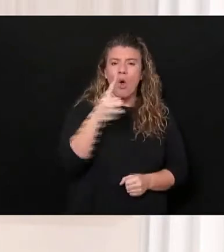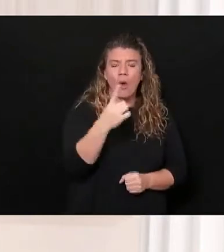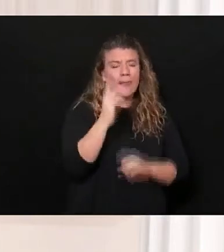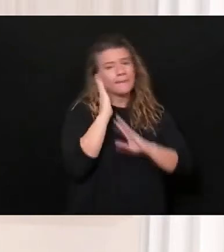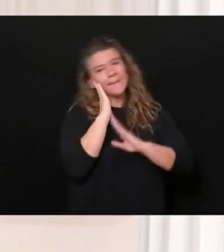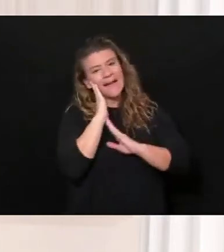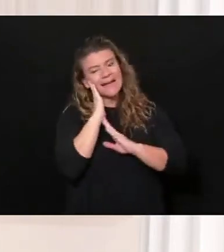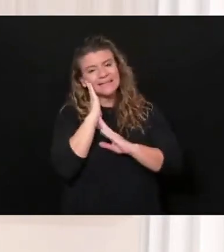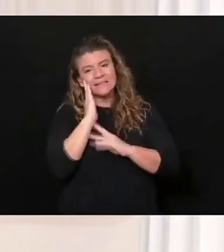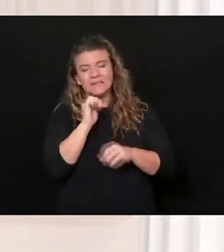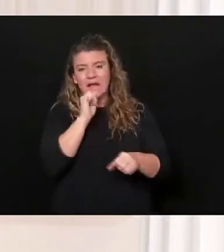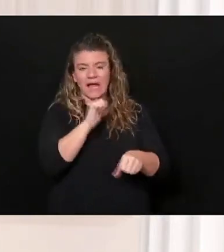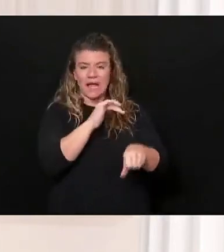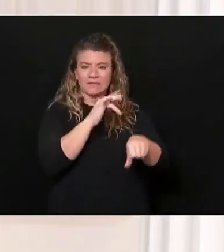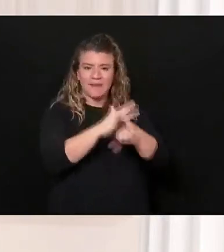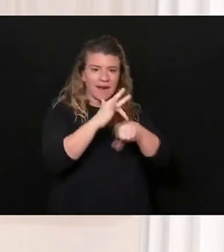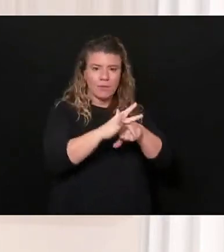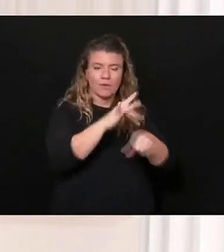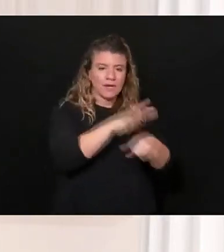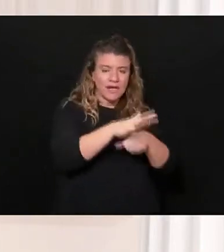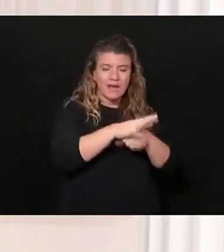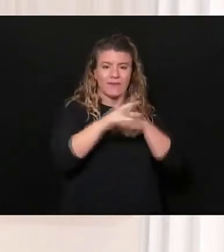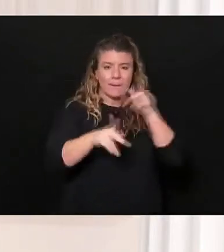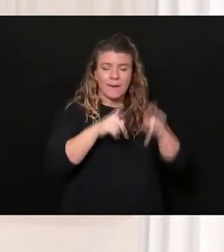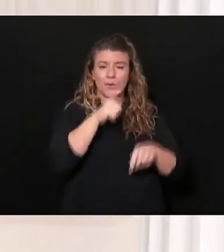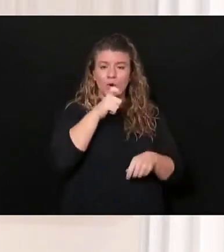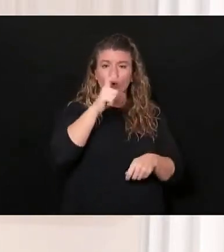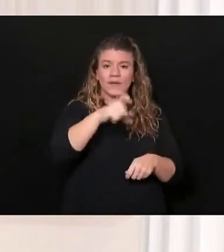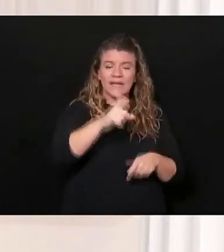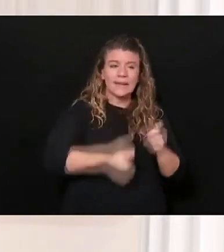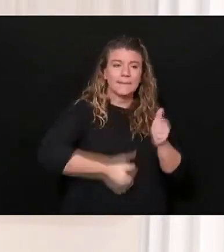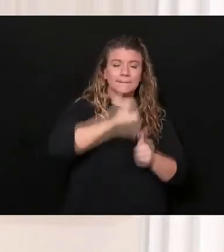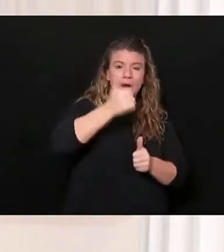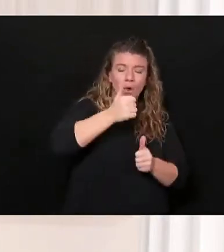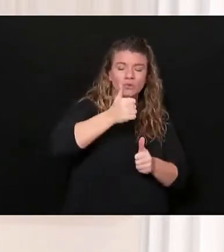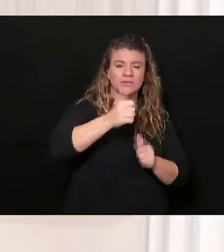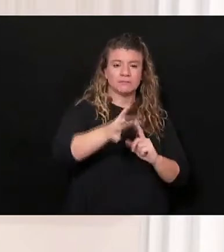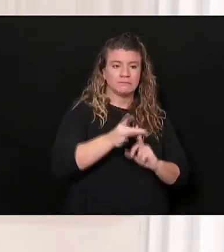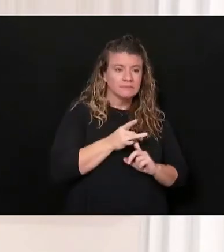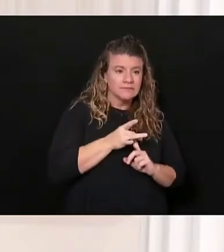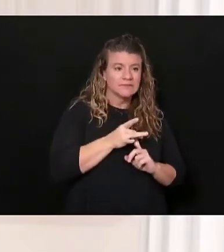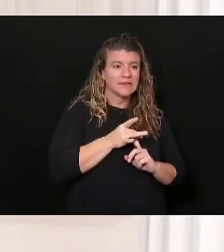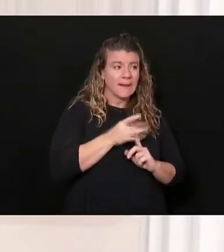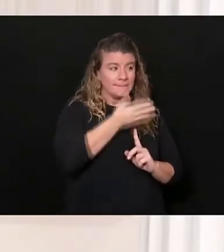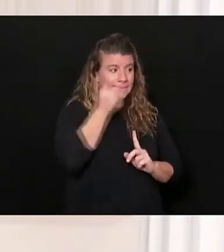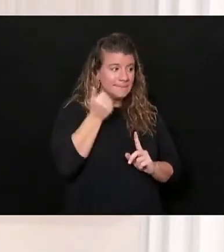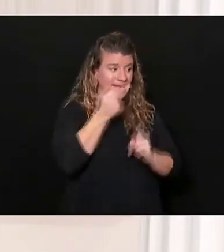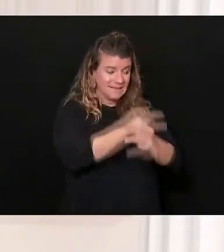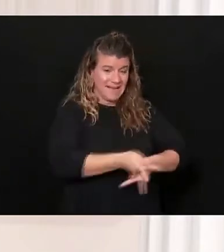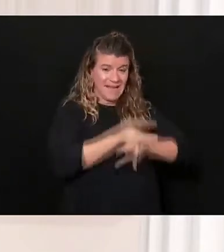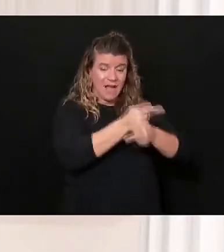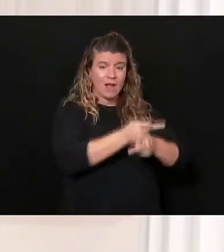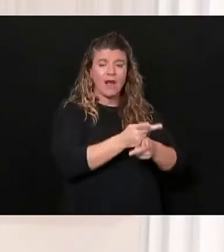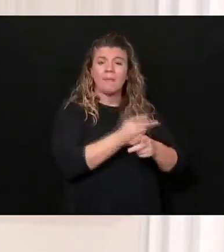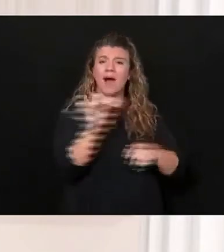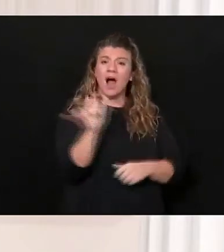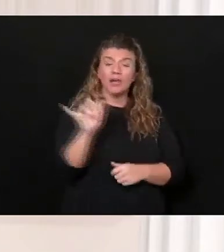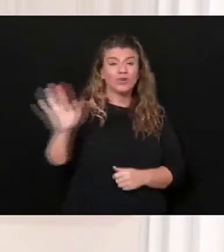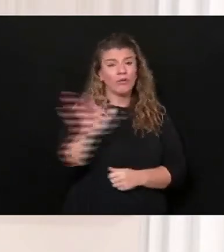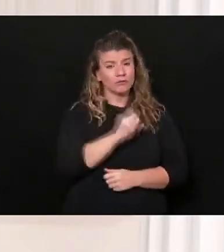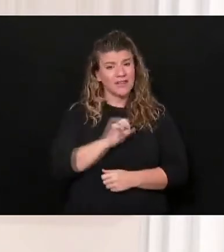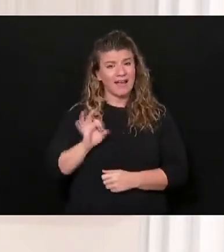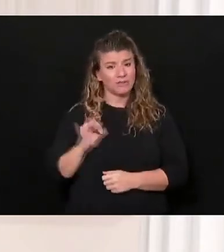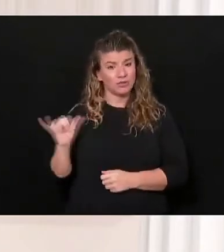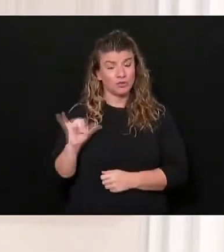for critically ill people that need the most complex and best care that we can give, but also on the staff, because